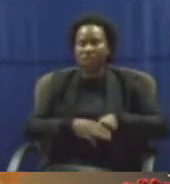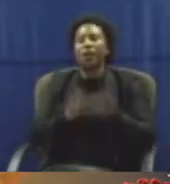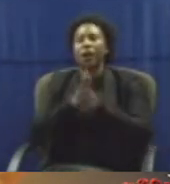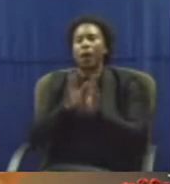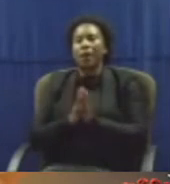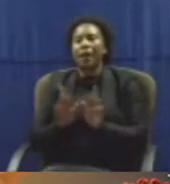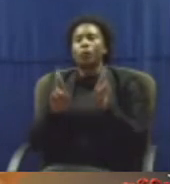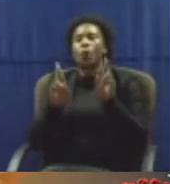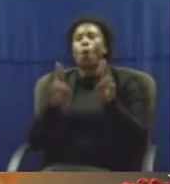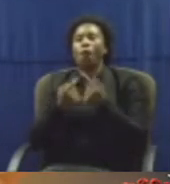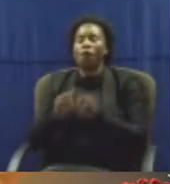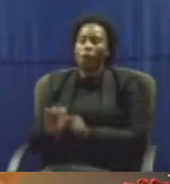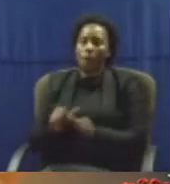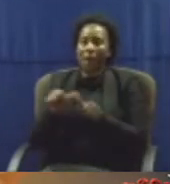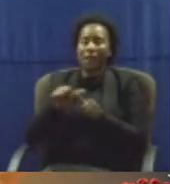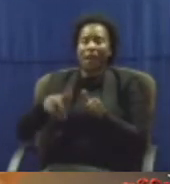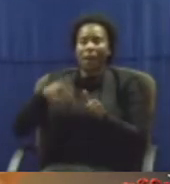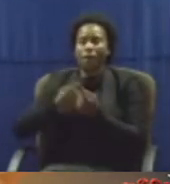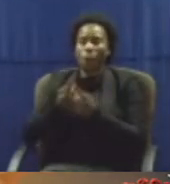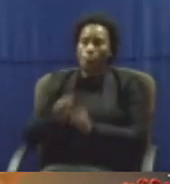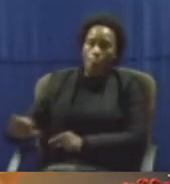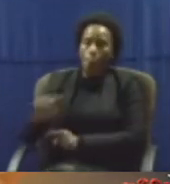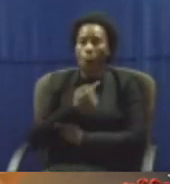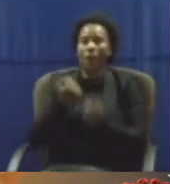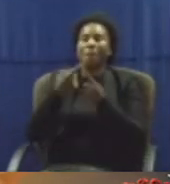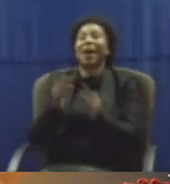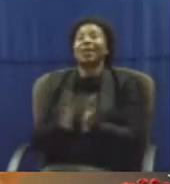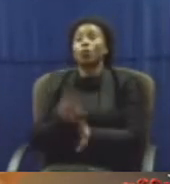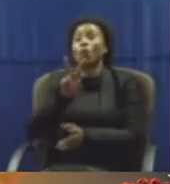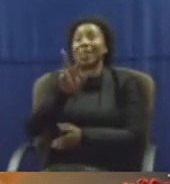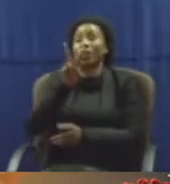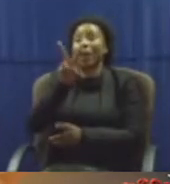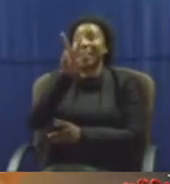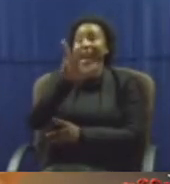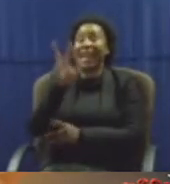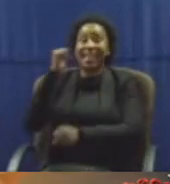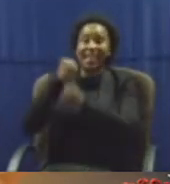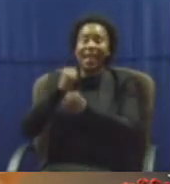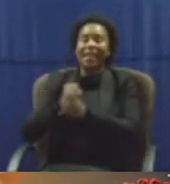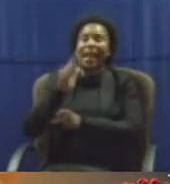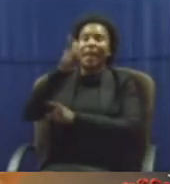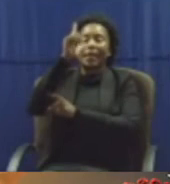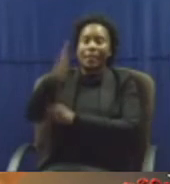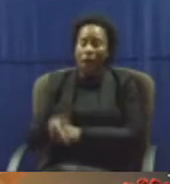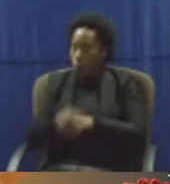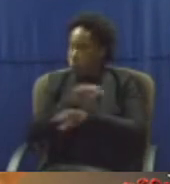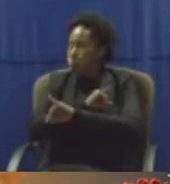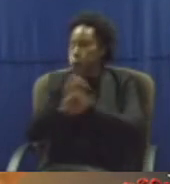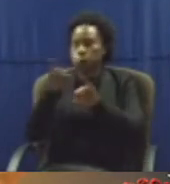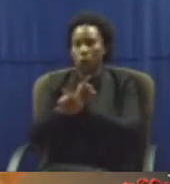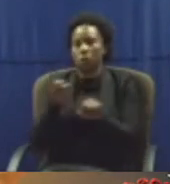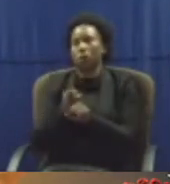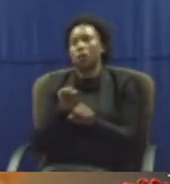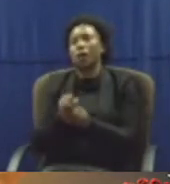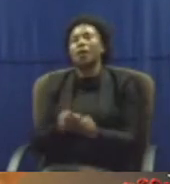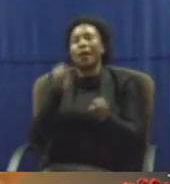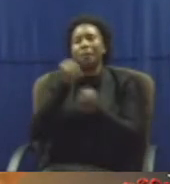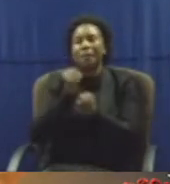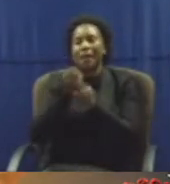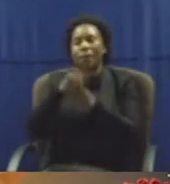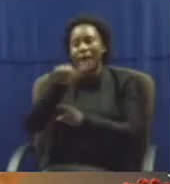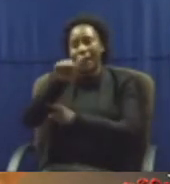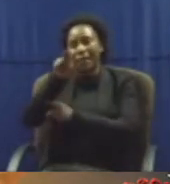life for all. Yet 28 years later, there is growing poverty and joblessness caused by the ANC government, a new